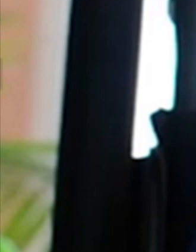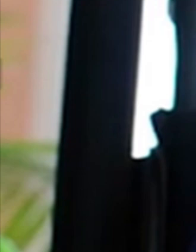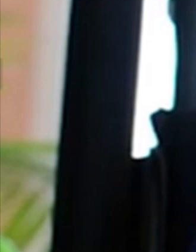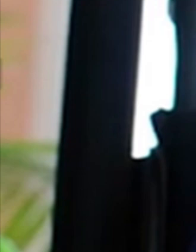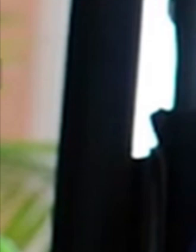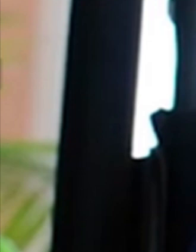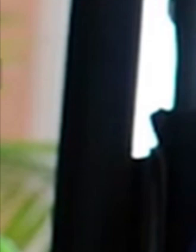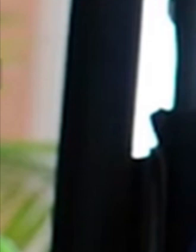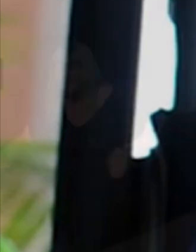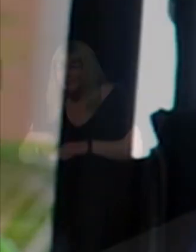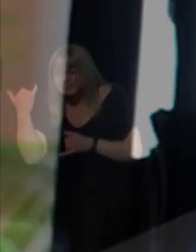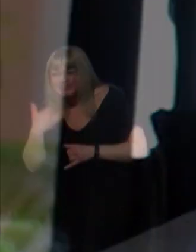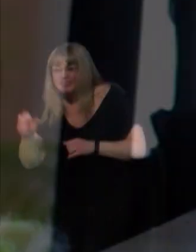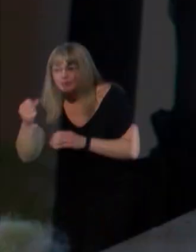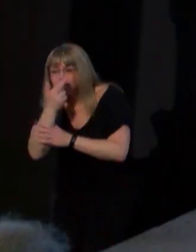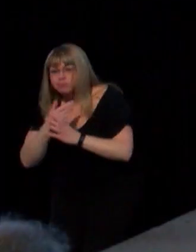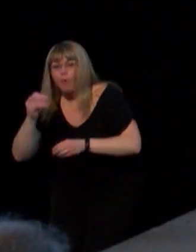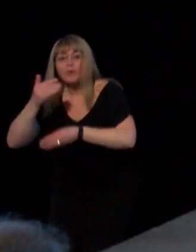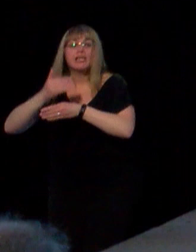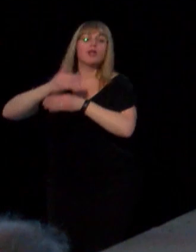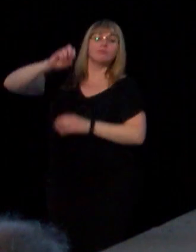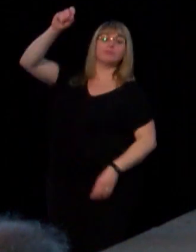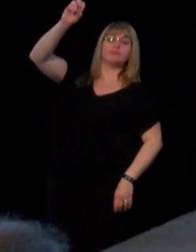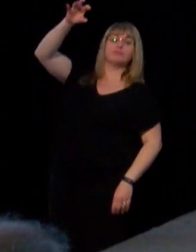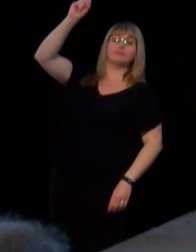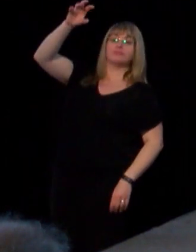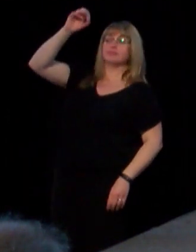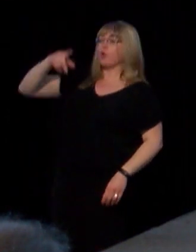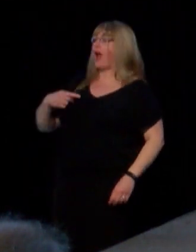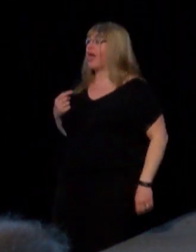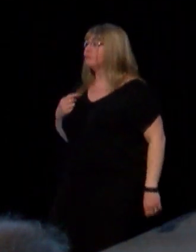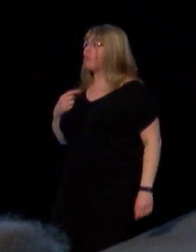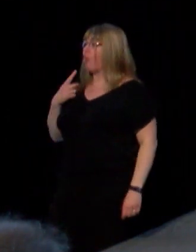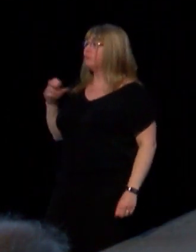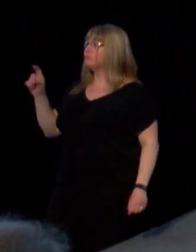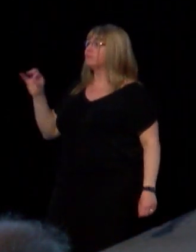underwater, maybe through a window, or with your mouth full?